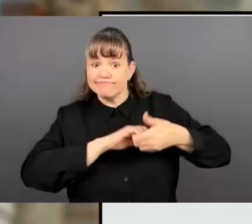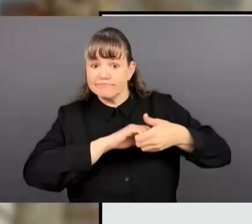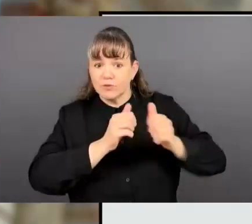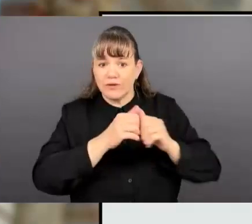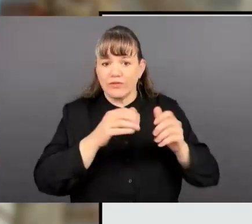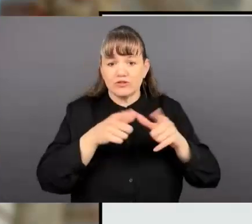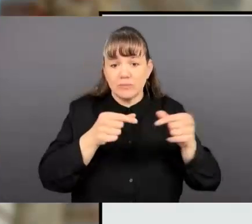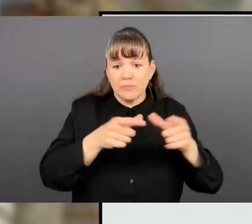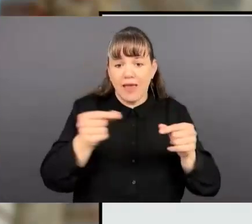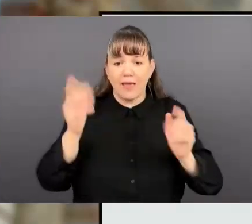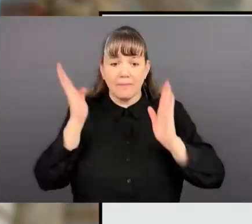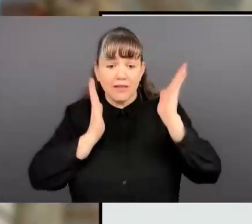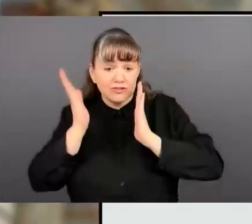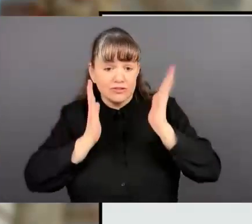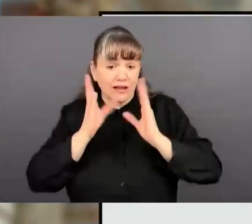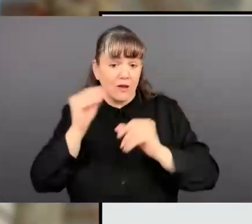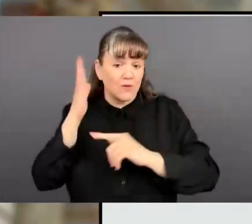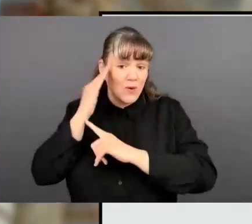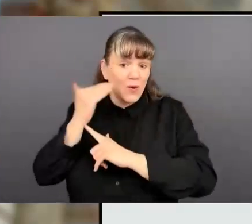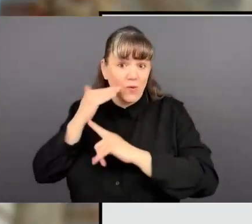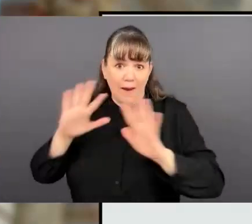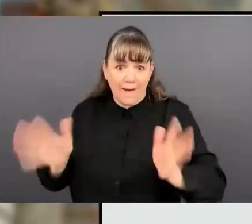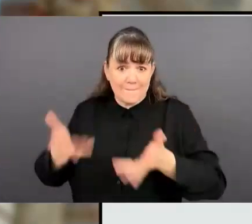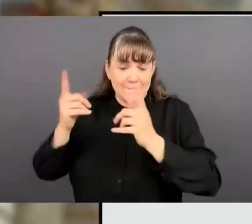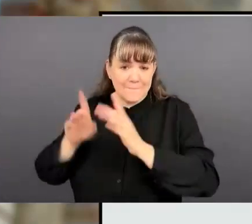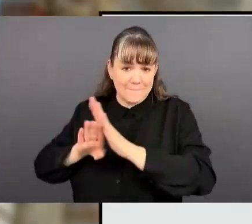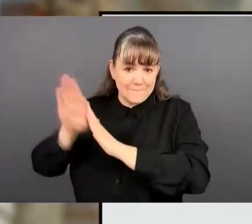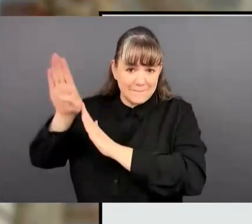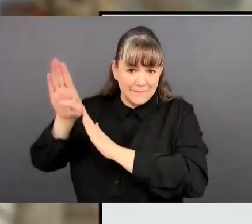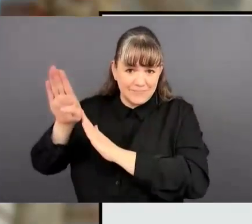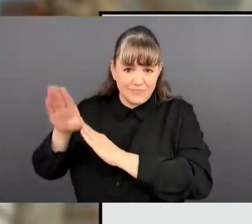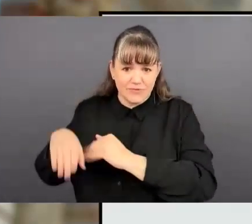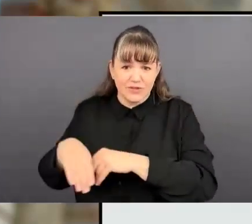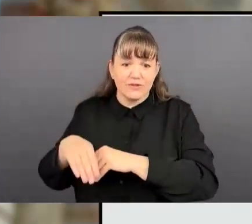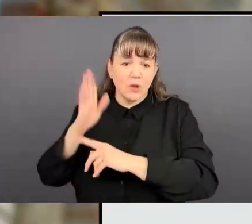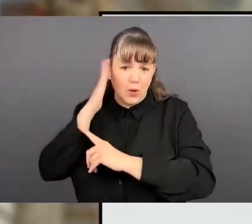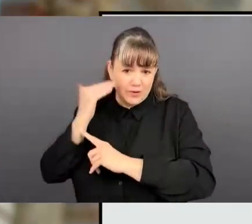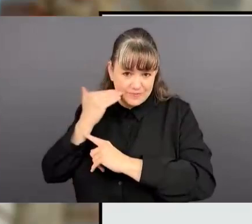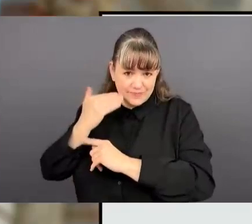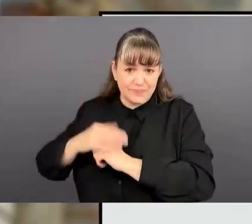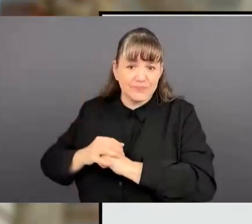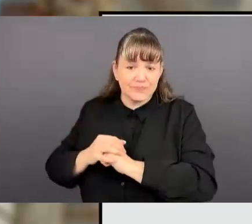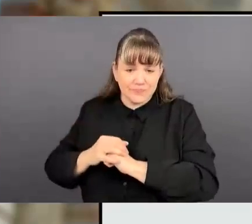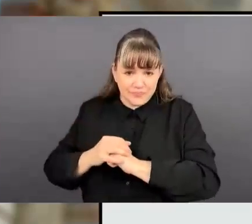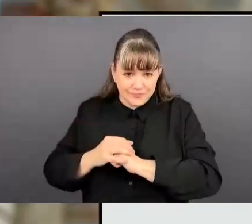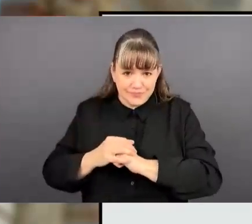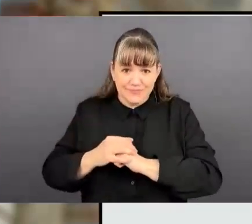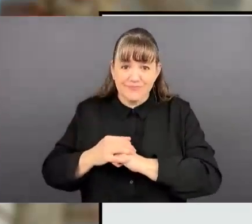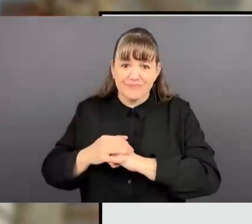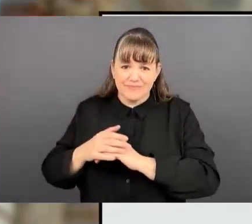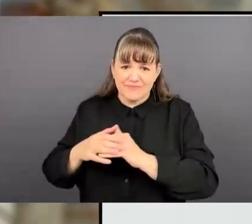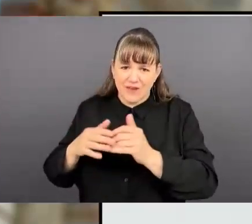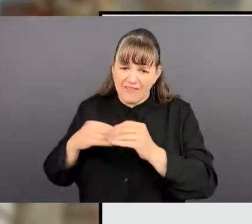that trade mission and joining us to increase our trade with Japan, which is one of our largest trade partners. Thank you.